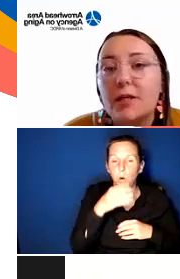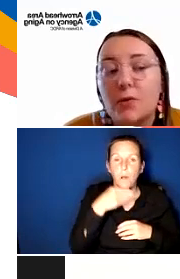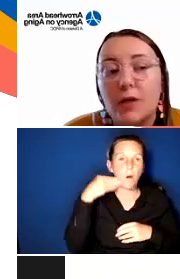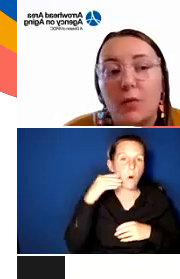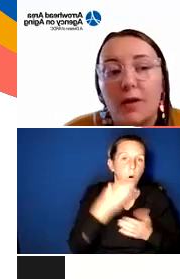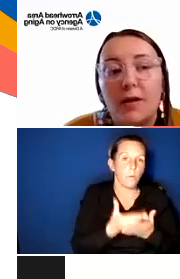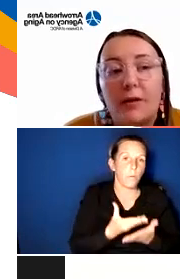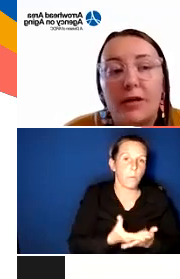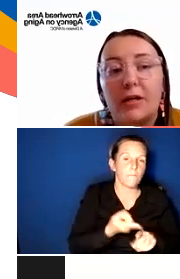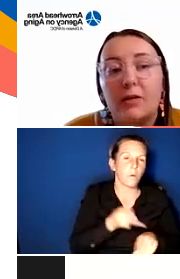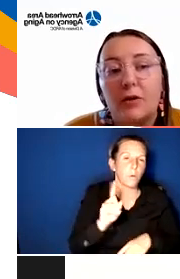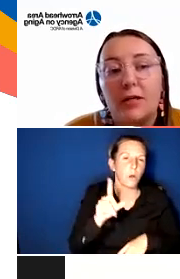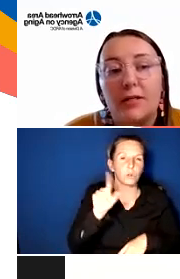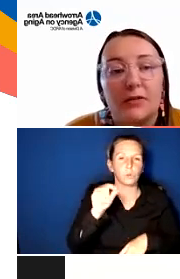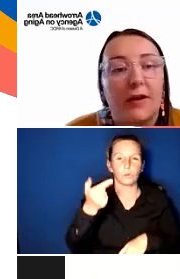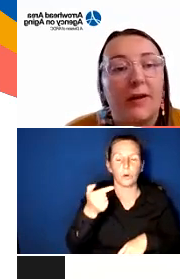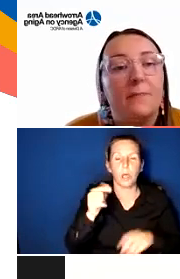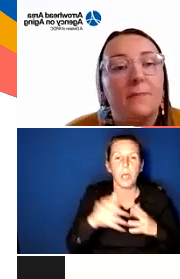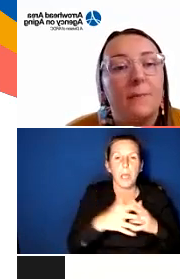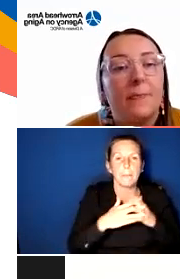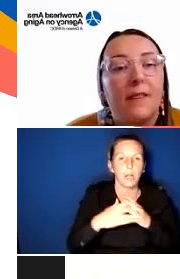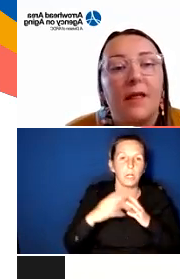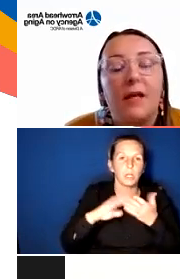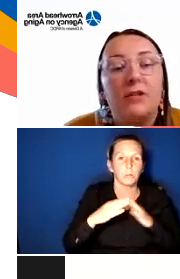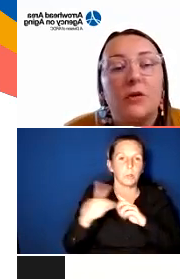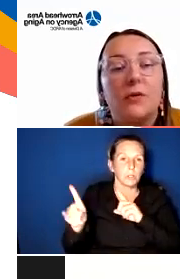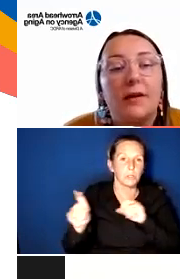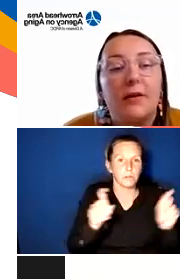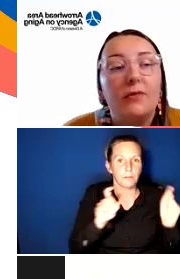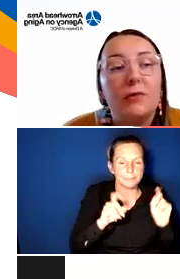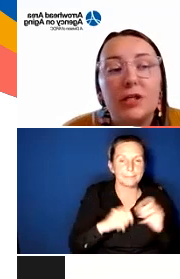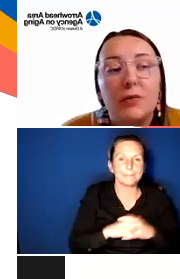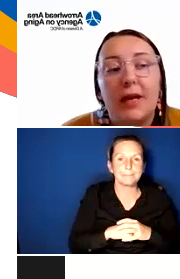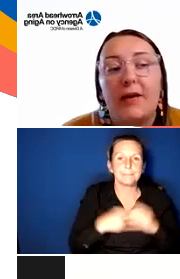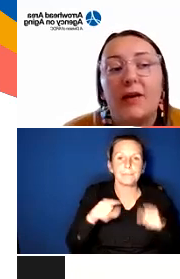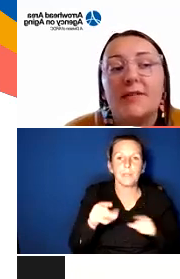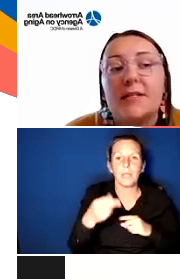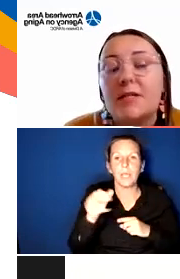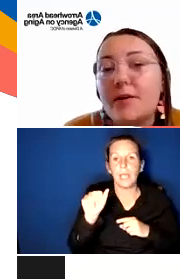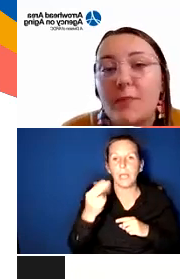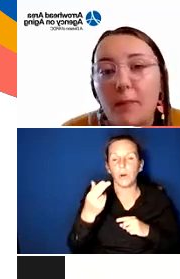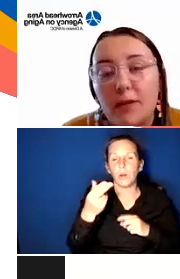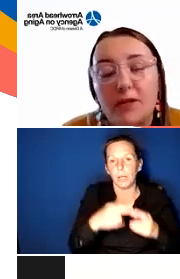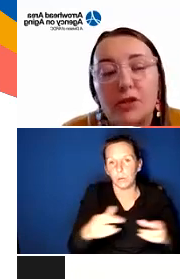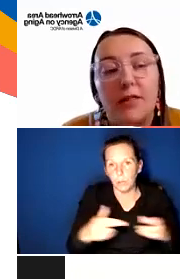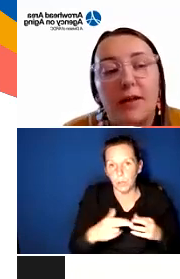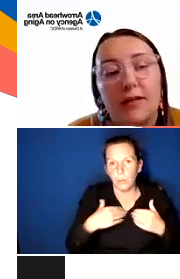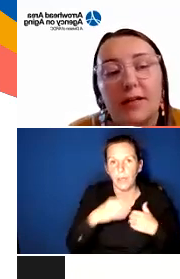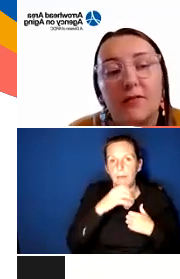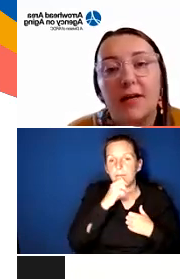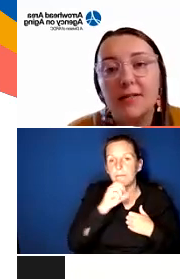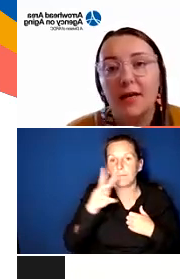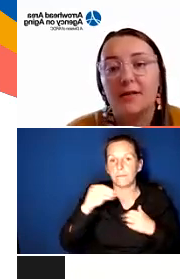the 2021 American Community Survey. So in the Arrowhead region, we have a 60 plus population